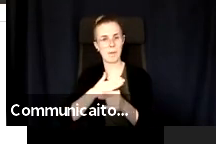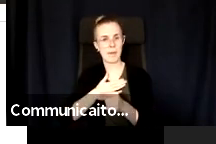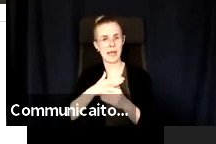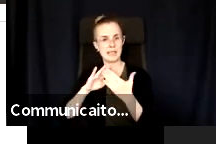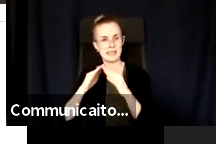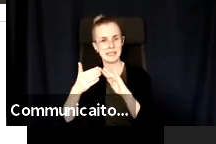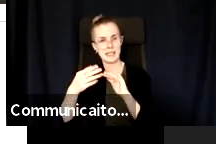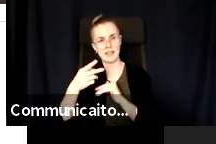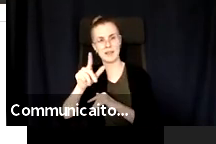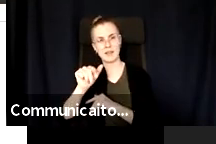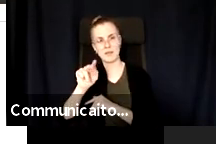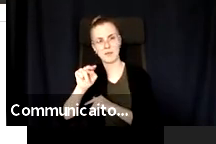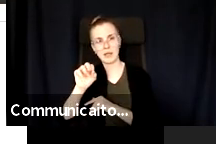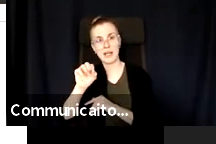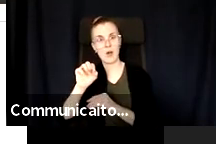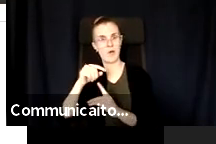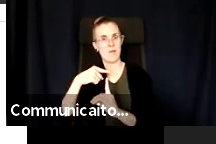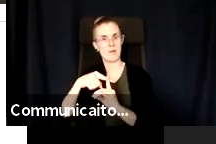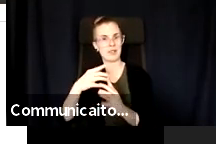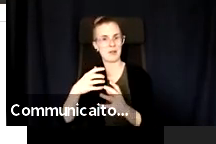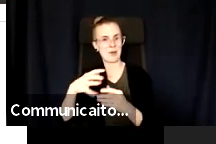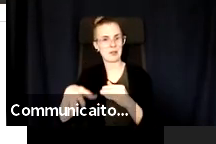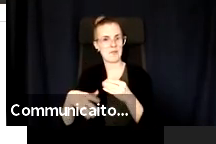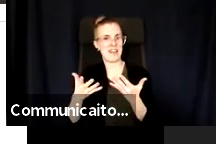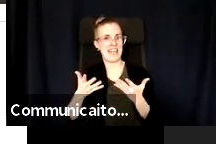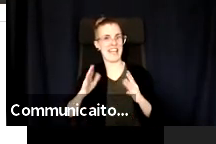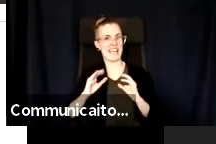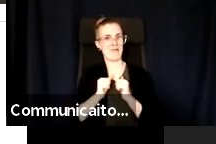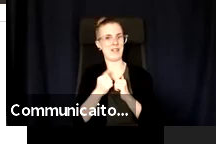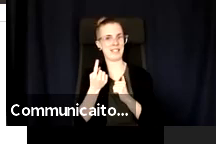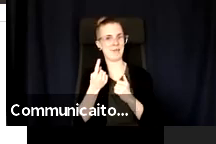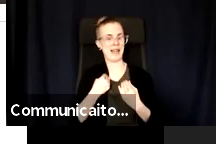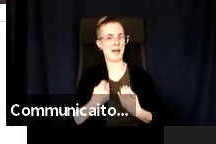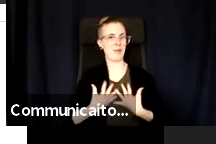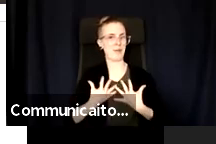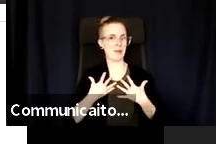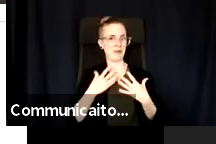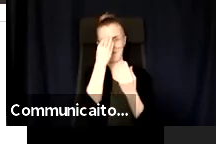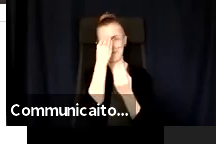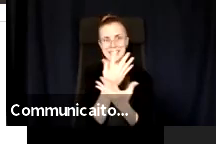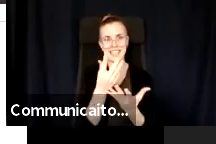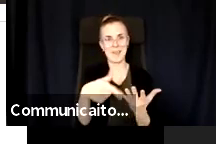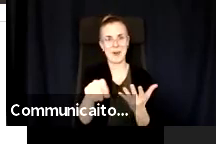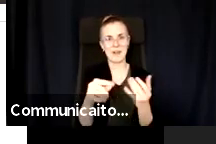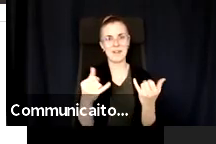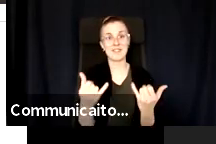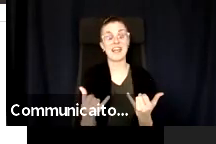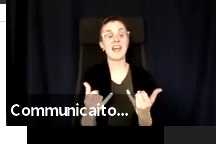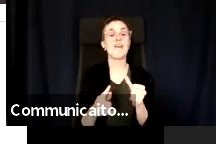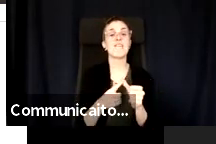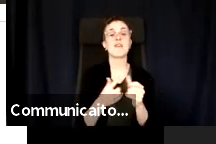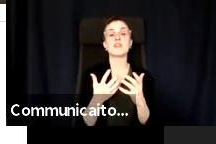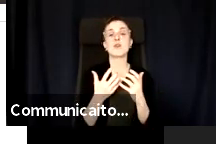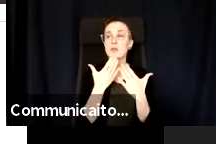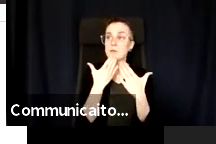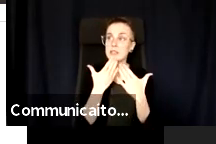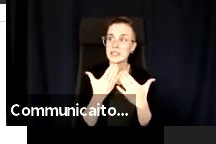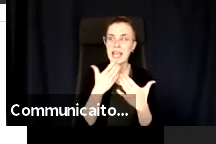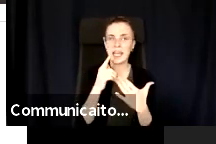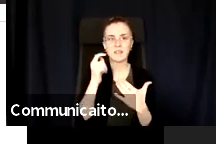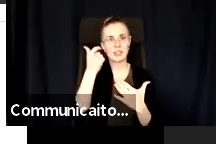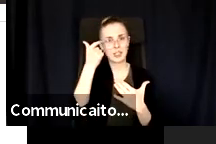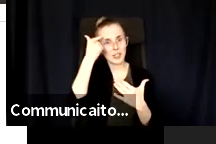to say to you all today. First off, I want to thank the Texas Governor's Committee for putting this virtual event